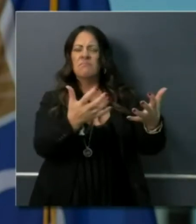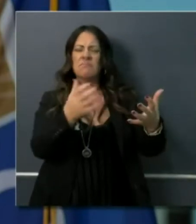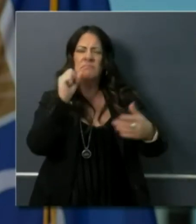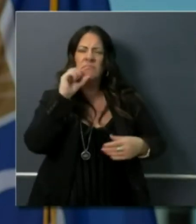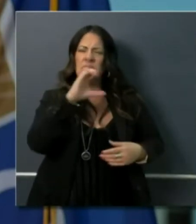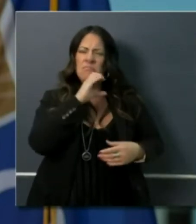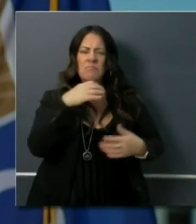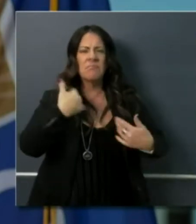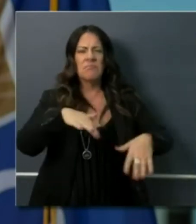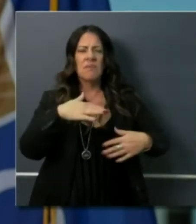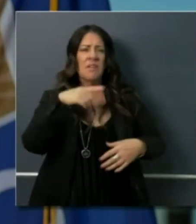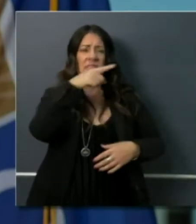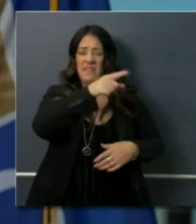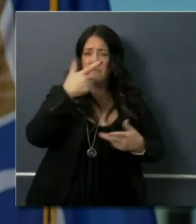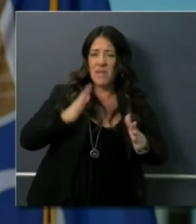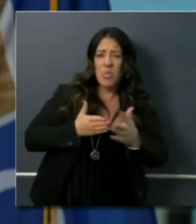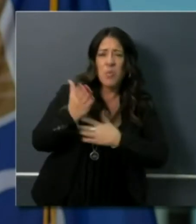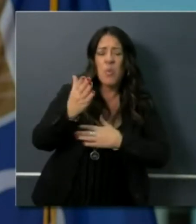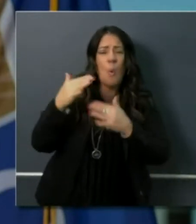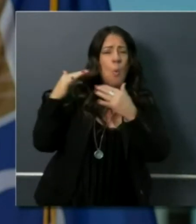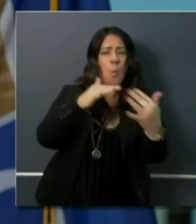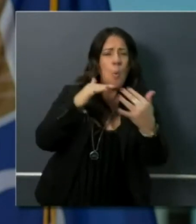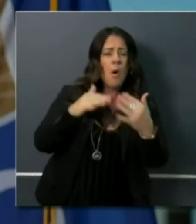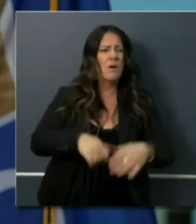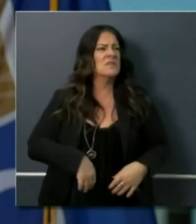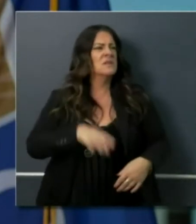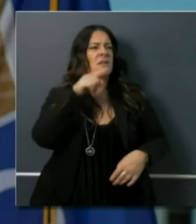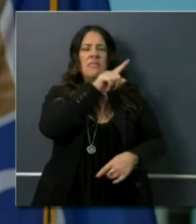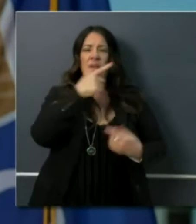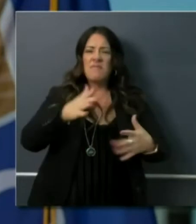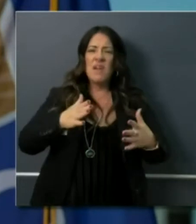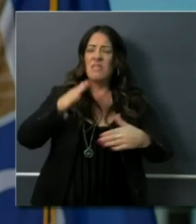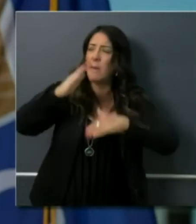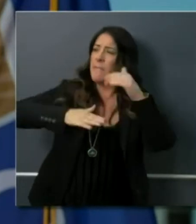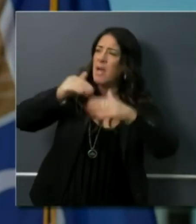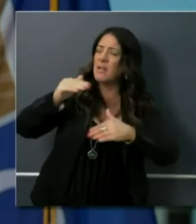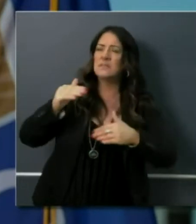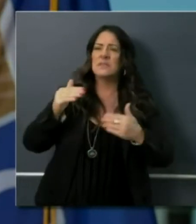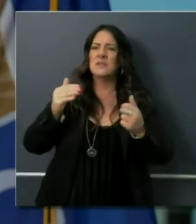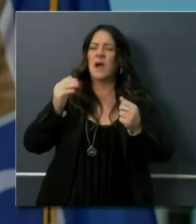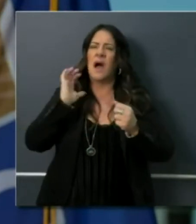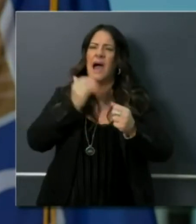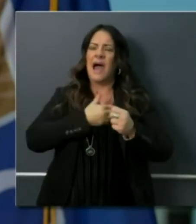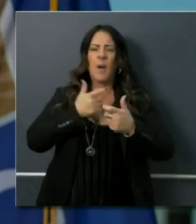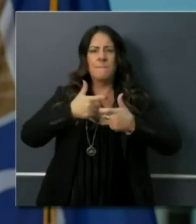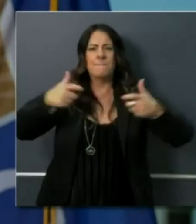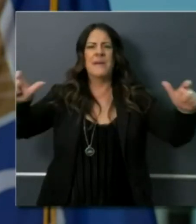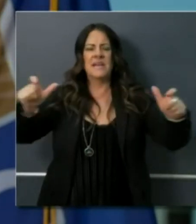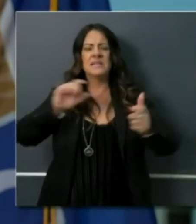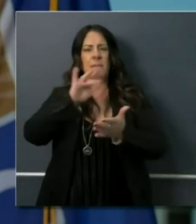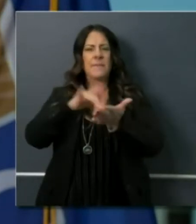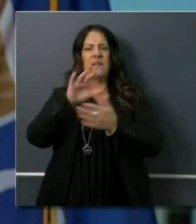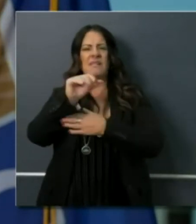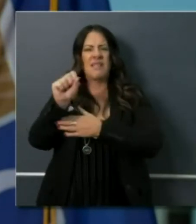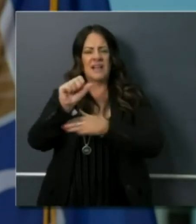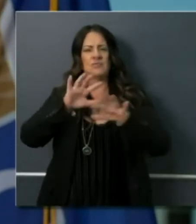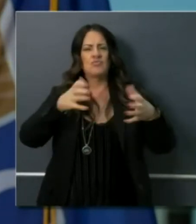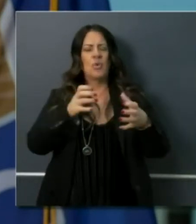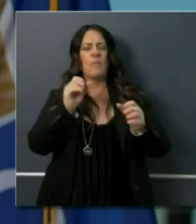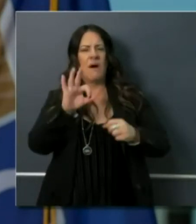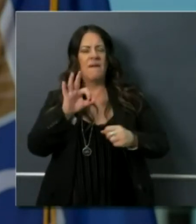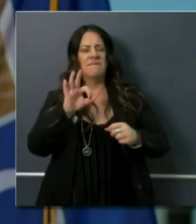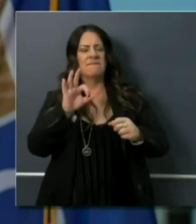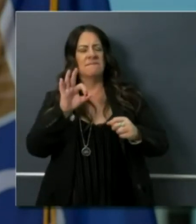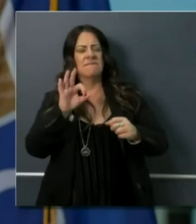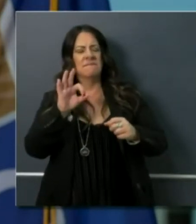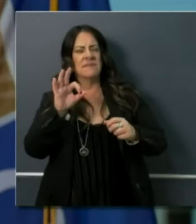only won wars, but built the world's largest and most vibrant middle class that we need to protect, and we need to be